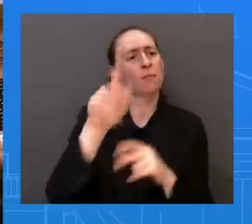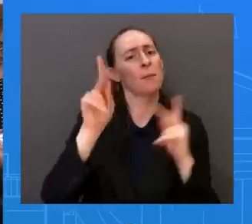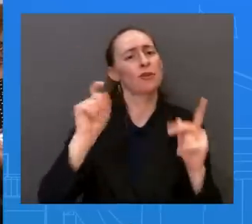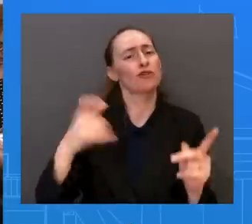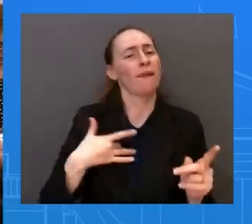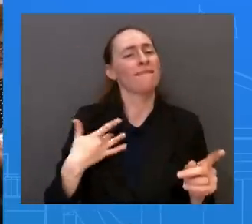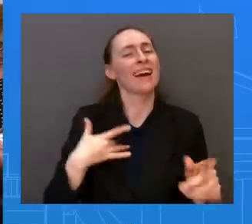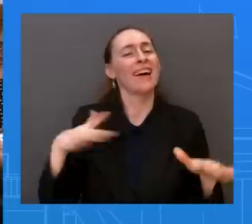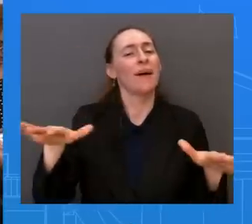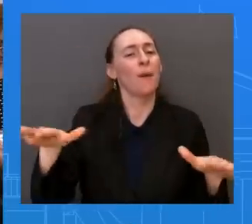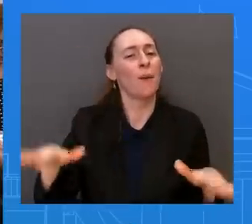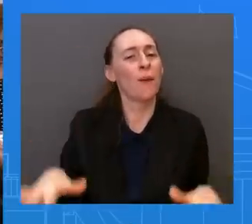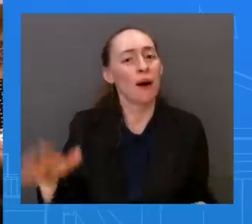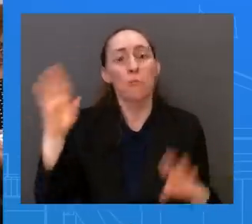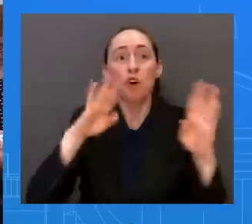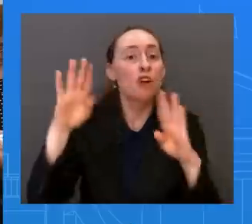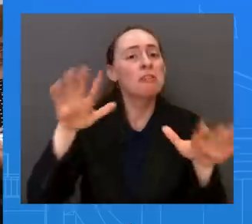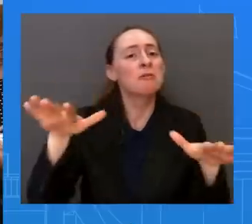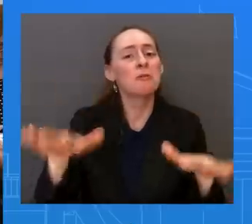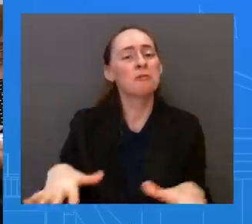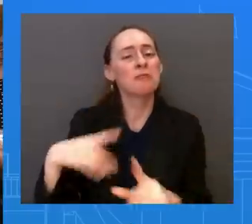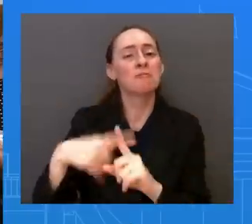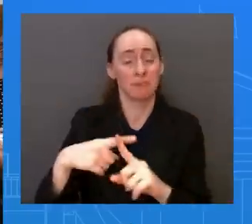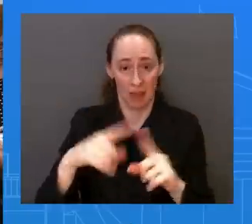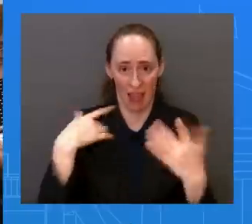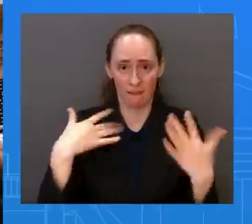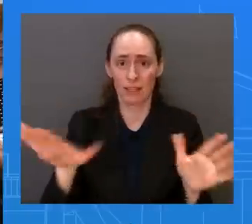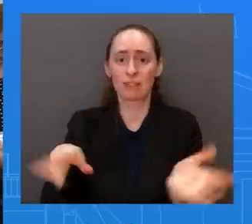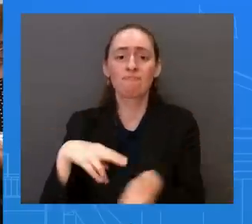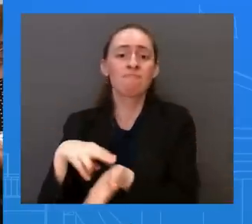showed three-quarters of Americans view the direction of the economy